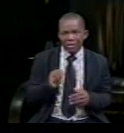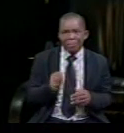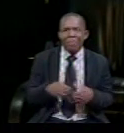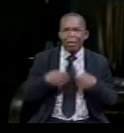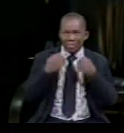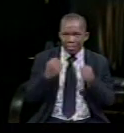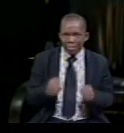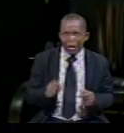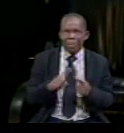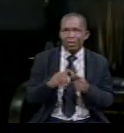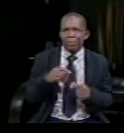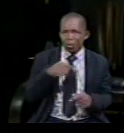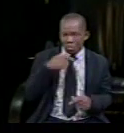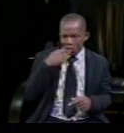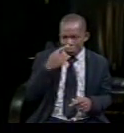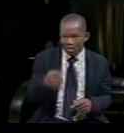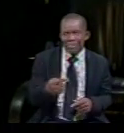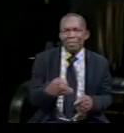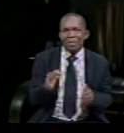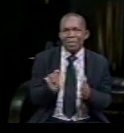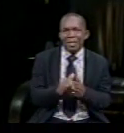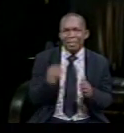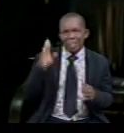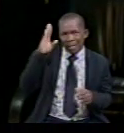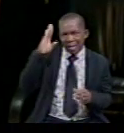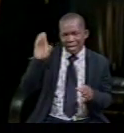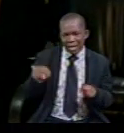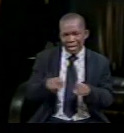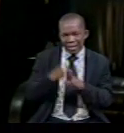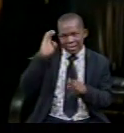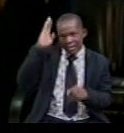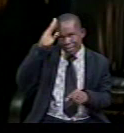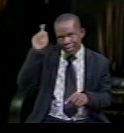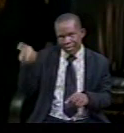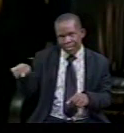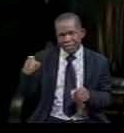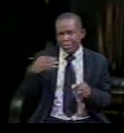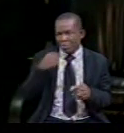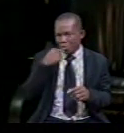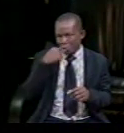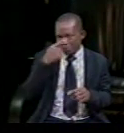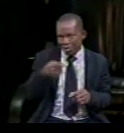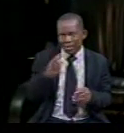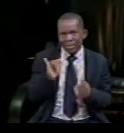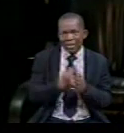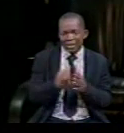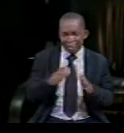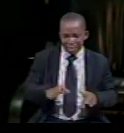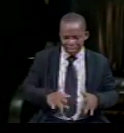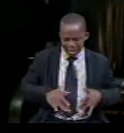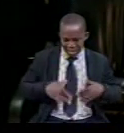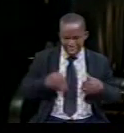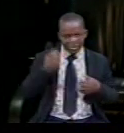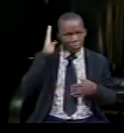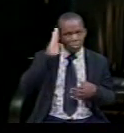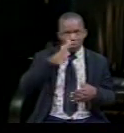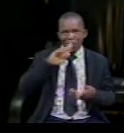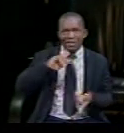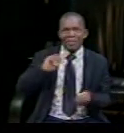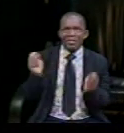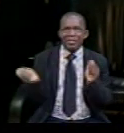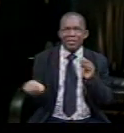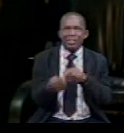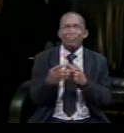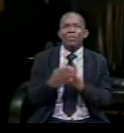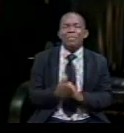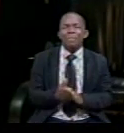as he speaks, lives are transformed. This morning, we will not go back the same. Under this atmosphere, anything at all